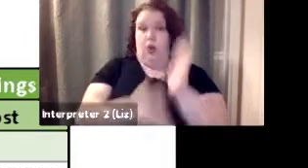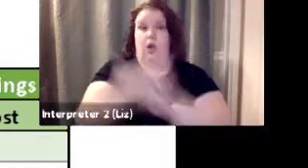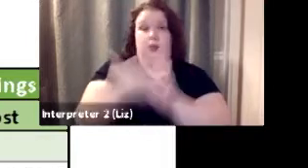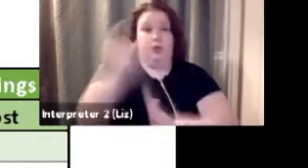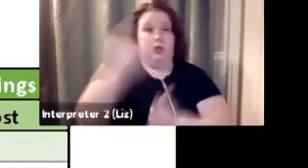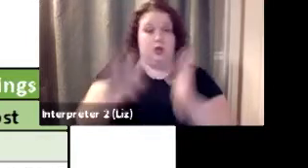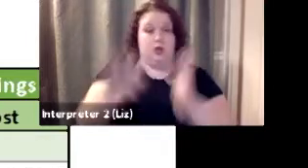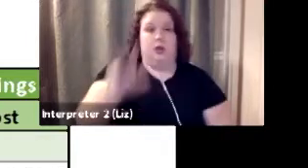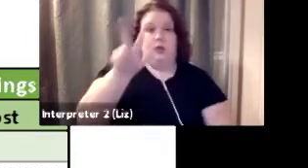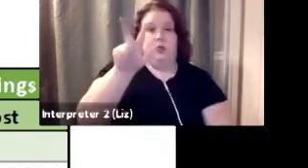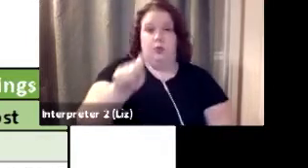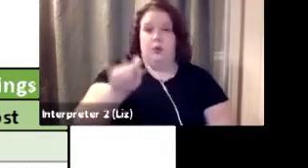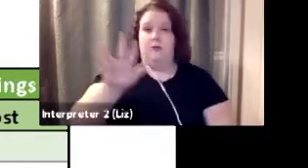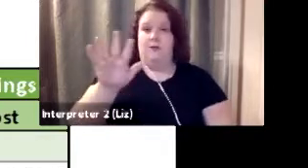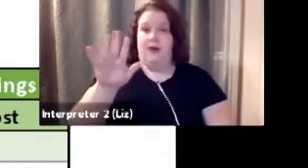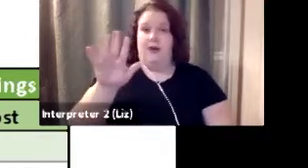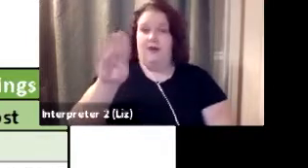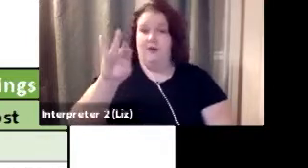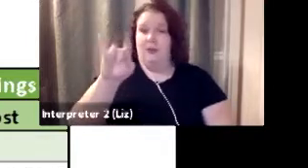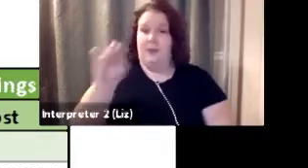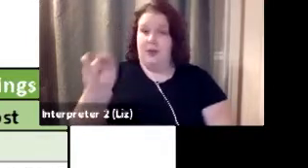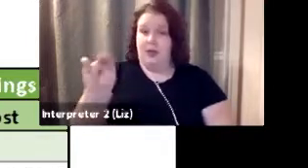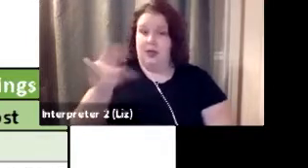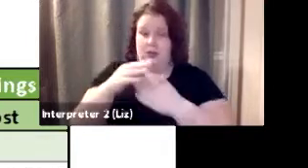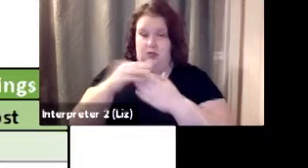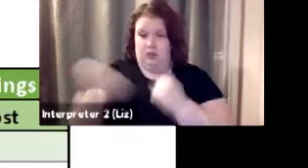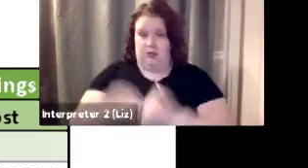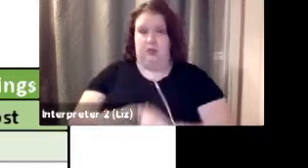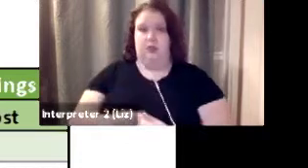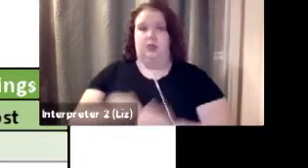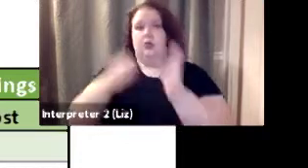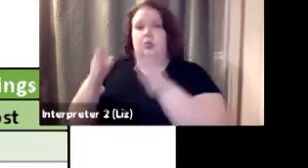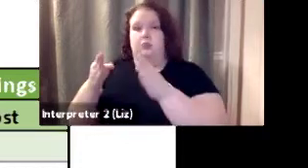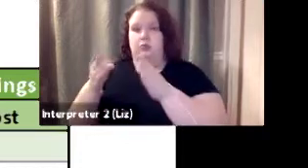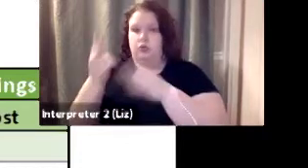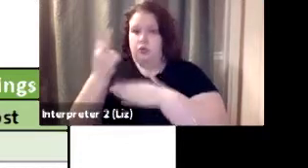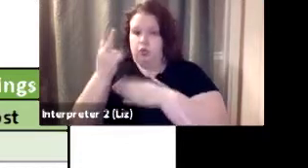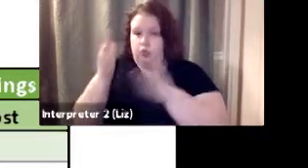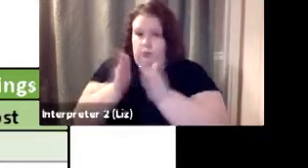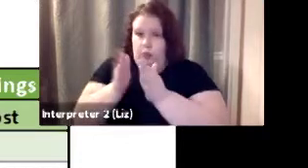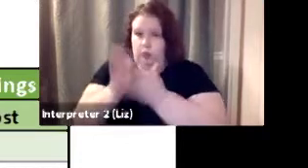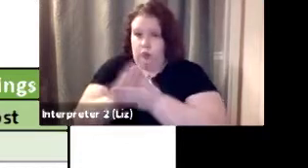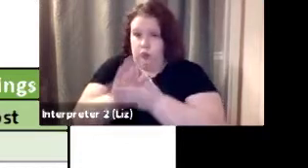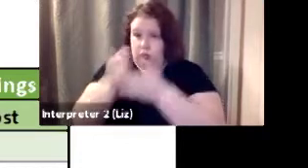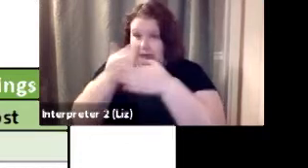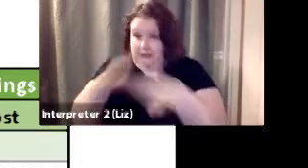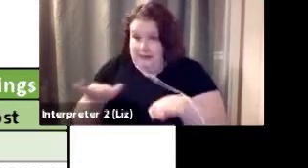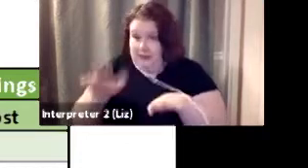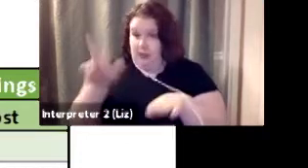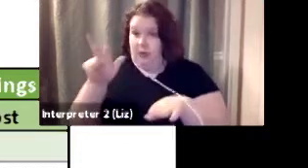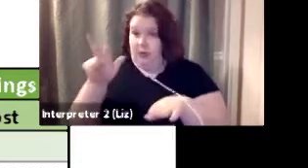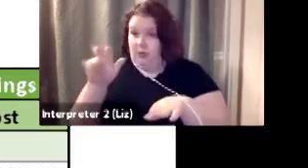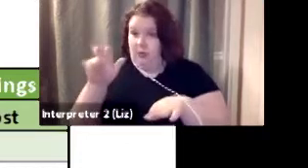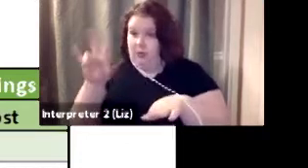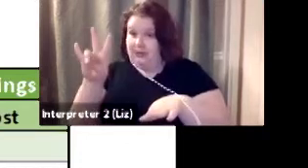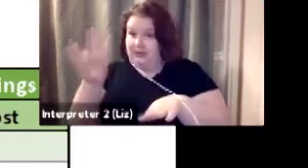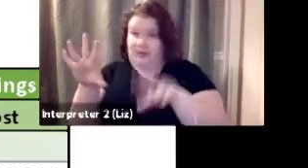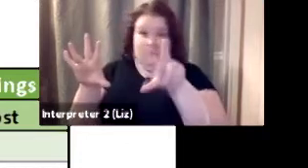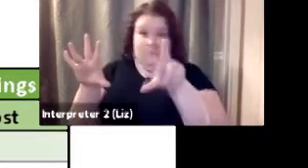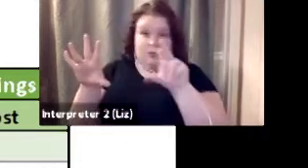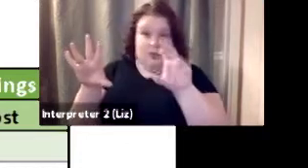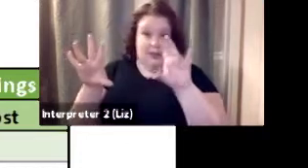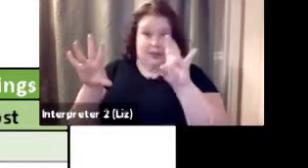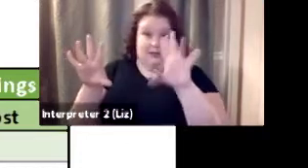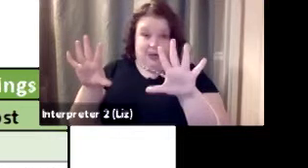smaller schools at 375, so they're equally split, you would look at operational costs of about $4